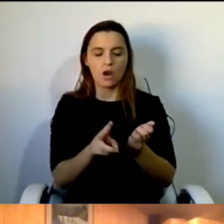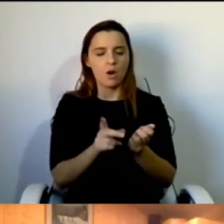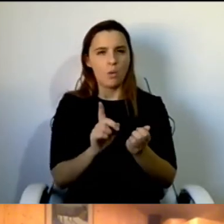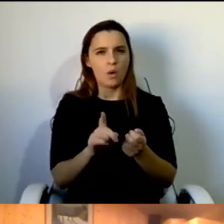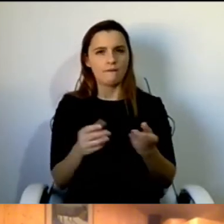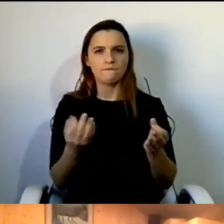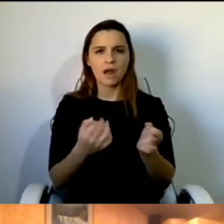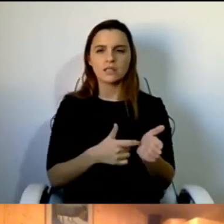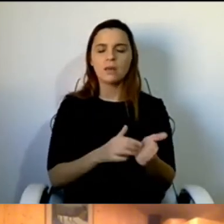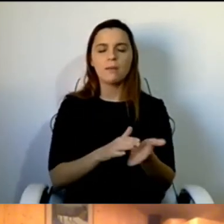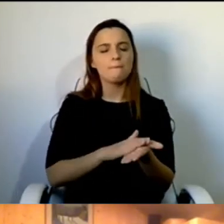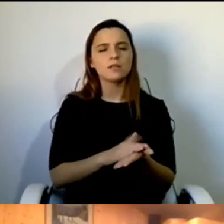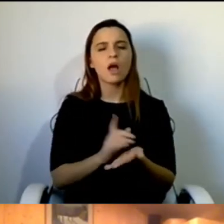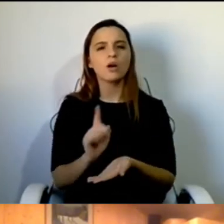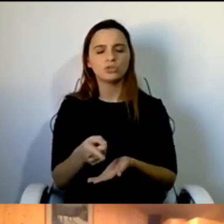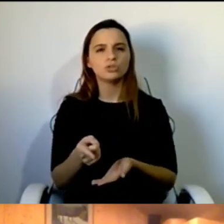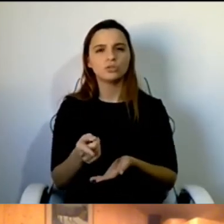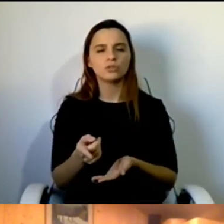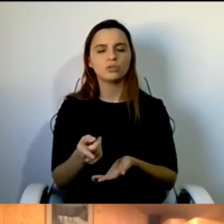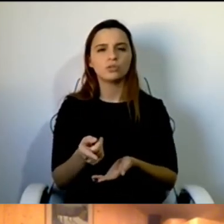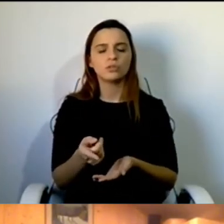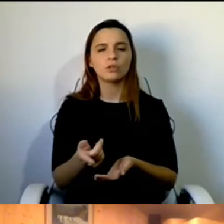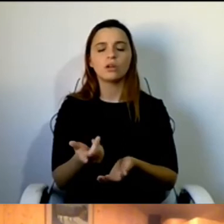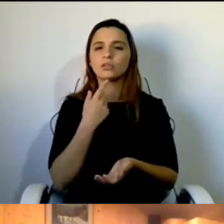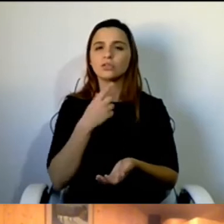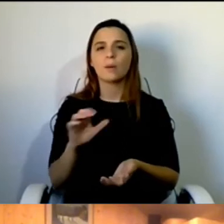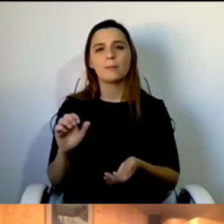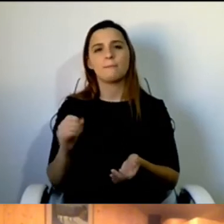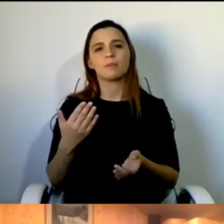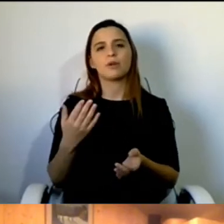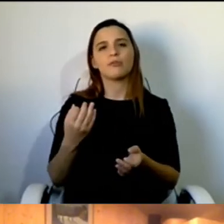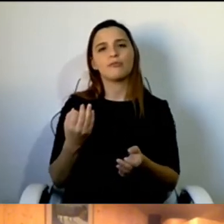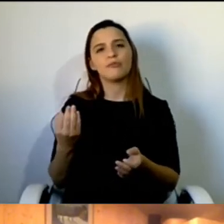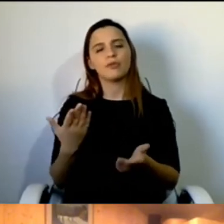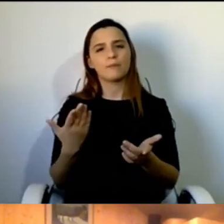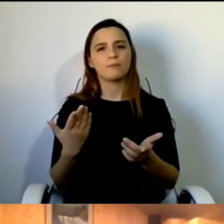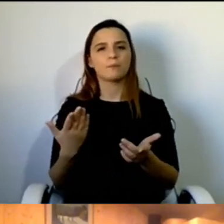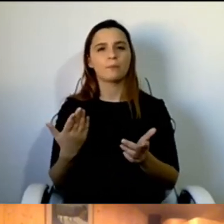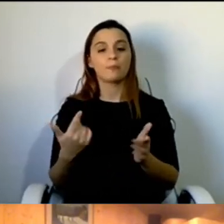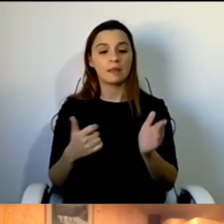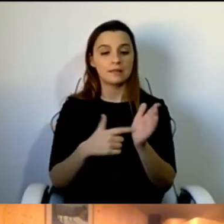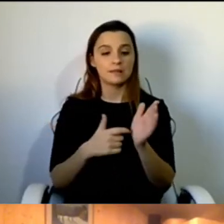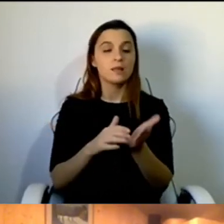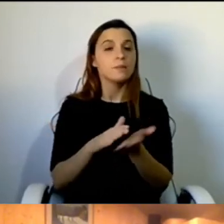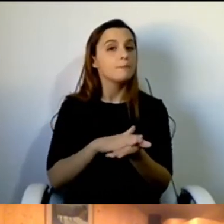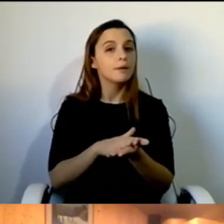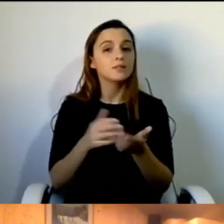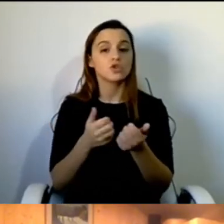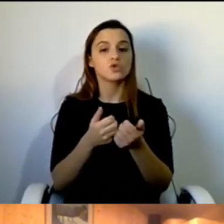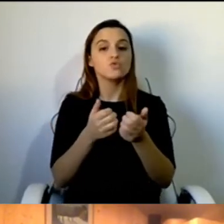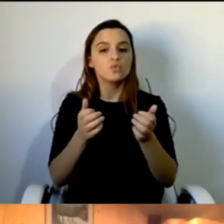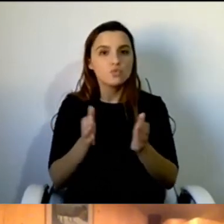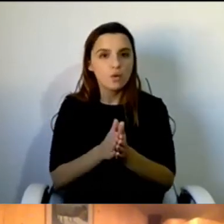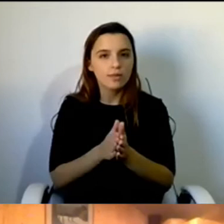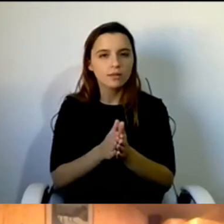to was like, nah, not all basic needs was basic needs. It had to be, you know, a specific